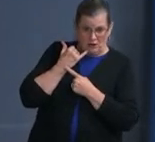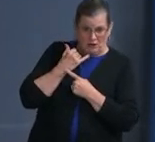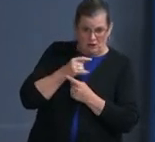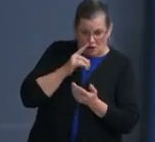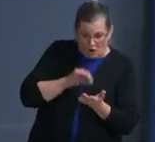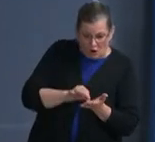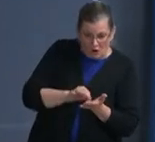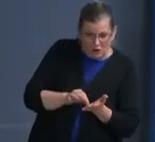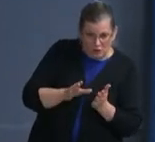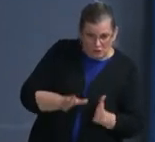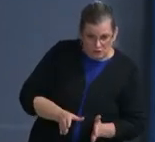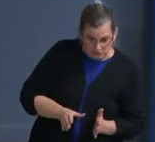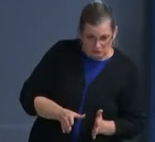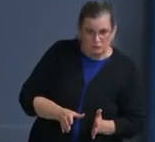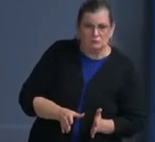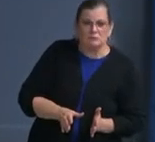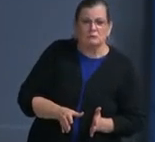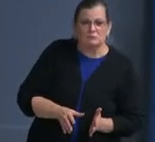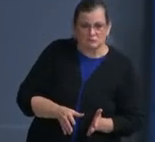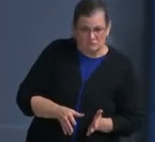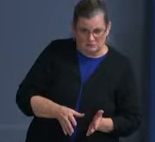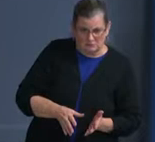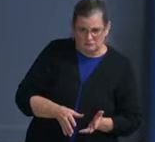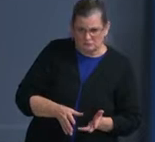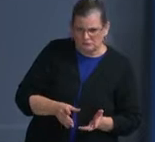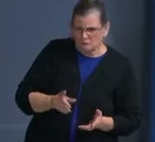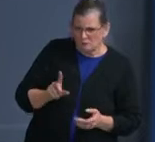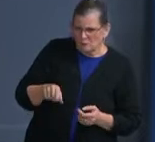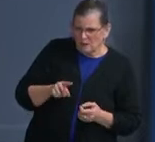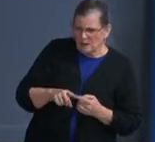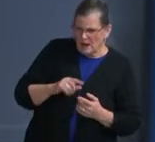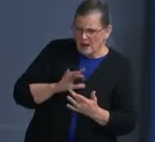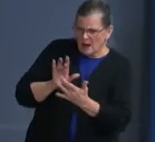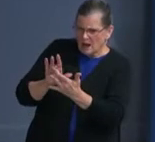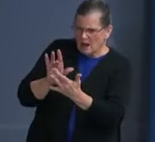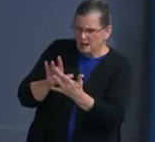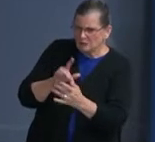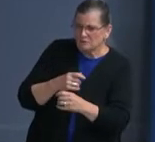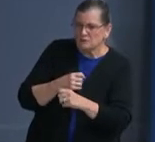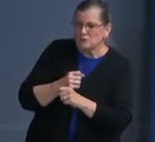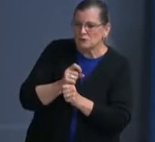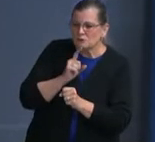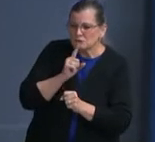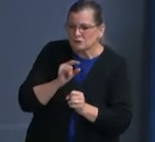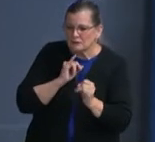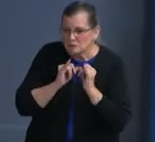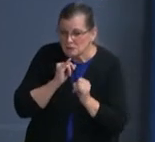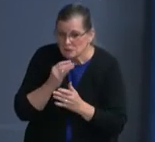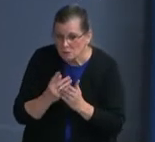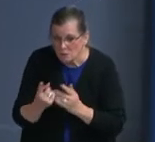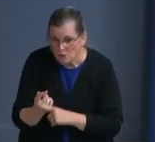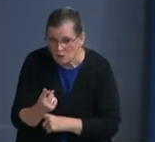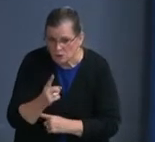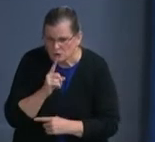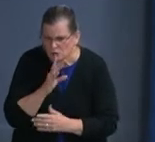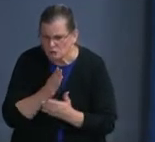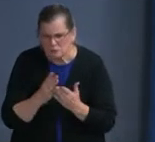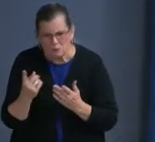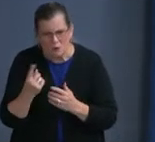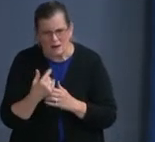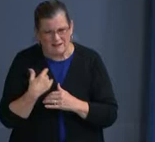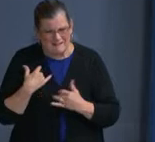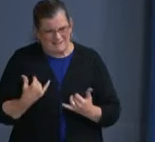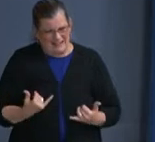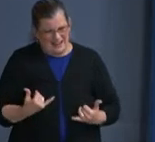people to recognize that when our contact tracers are interviewing someone, we're talking to someone who now has a